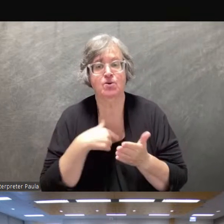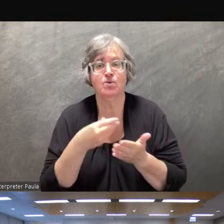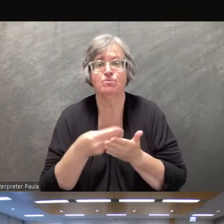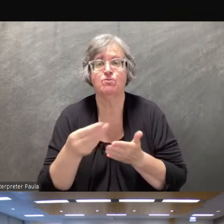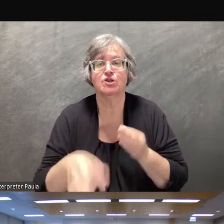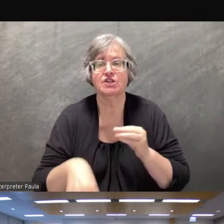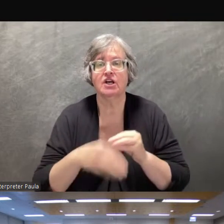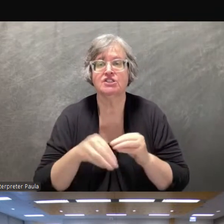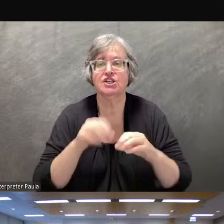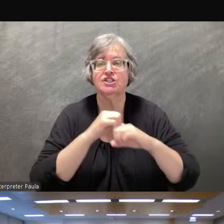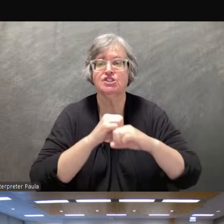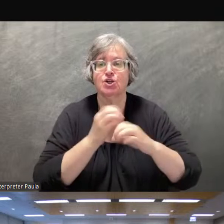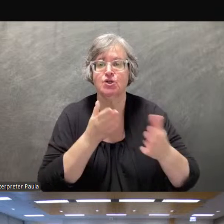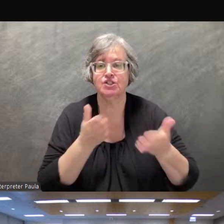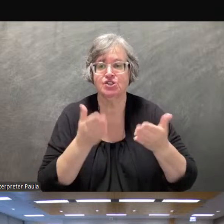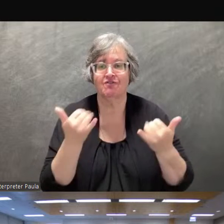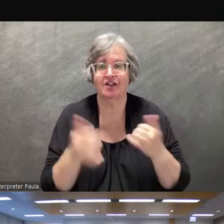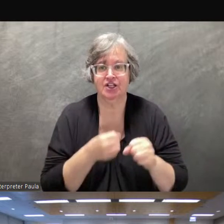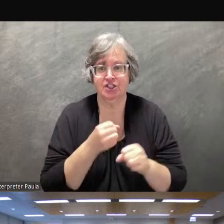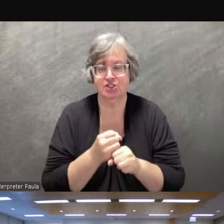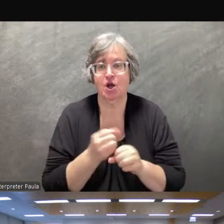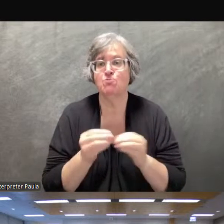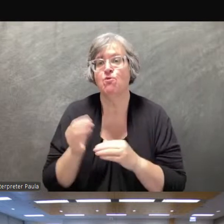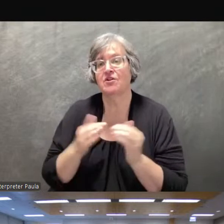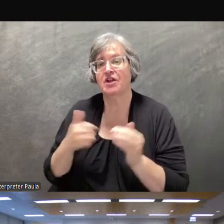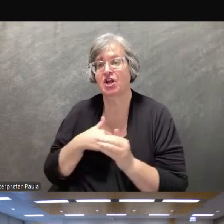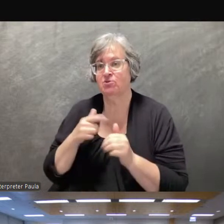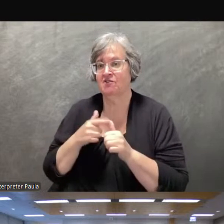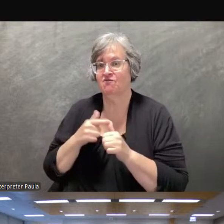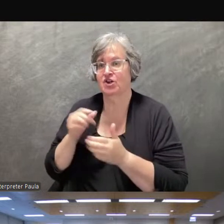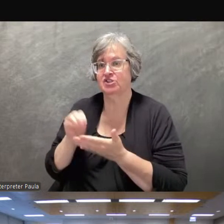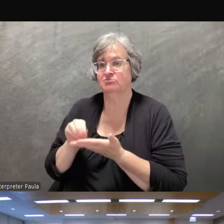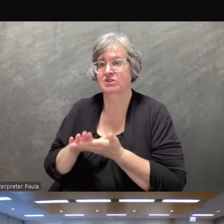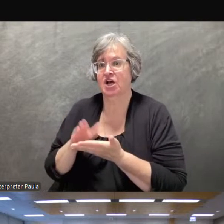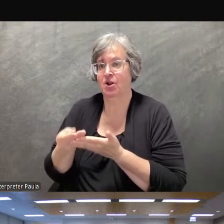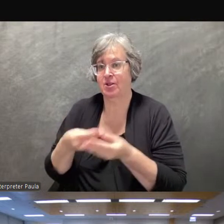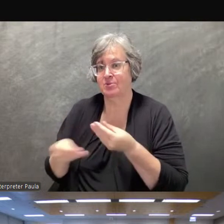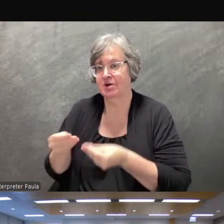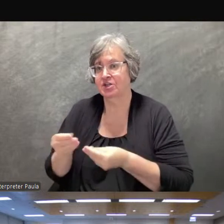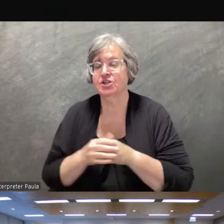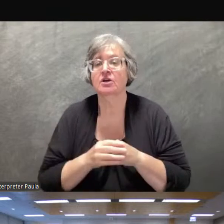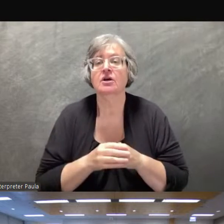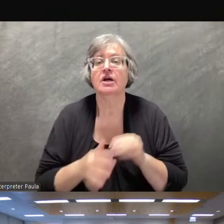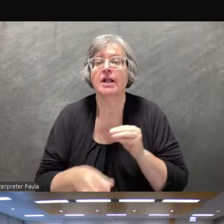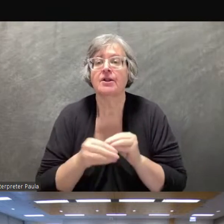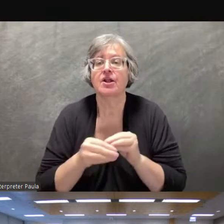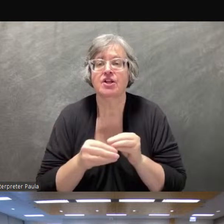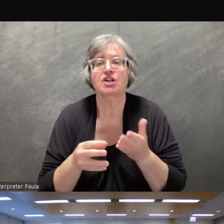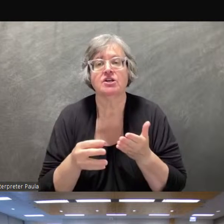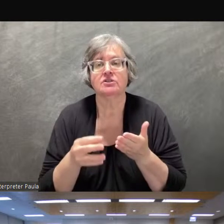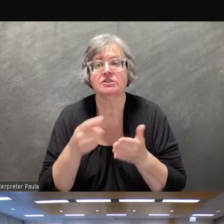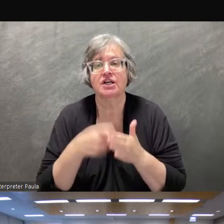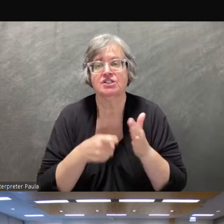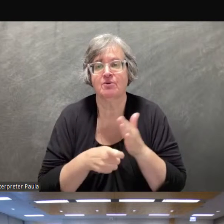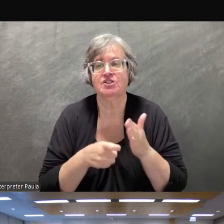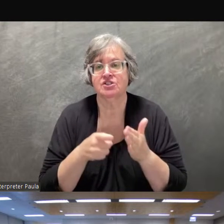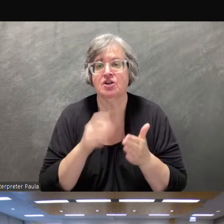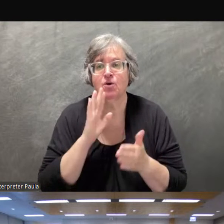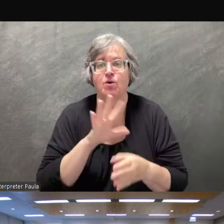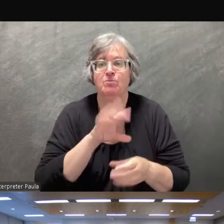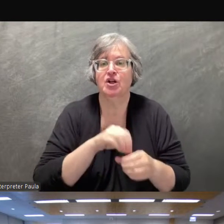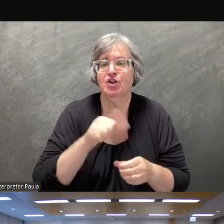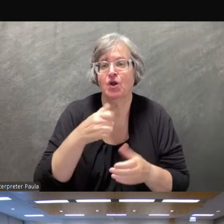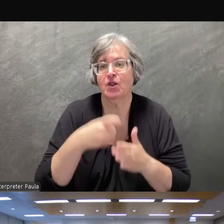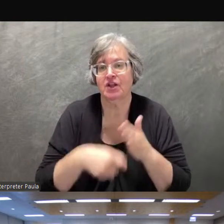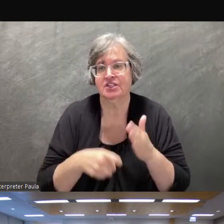additional security services this year beyond what was initially budgeted. But that additional expense is absorbed within the other expense